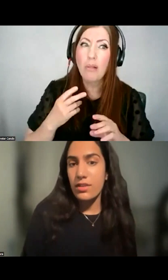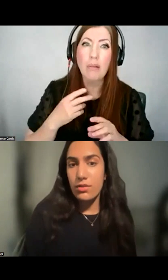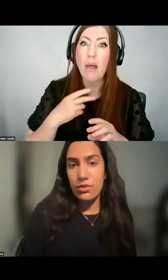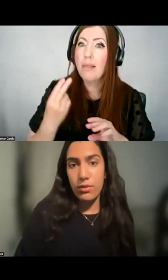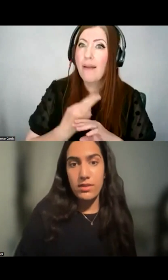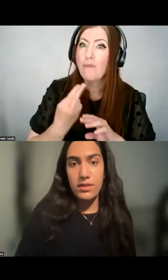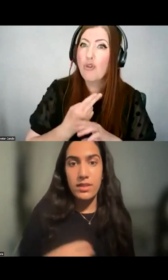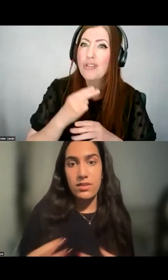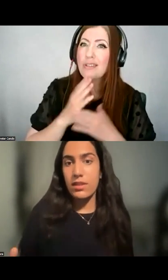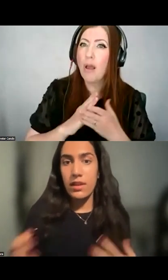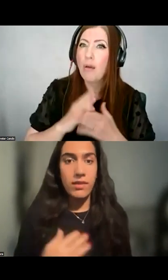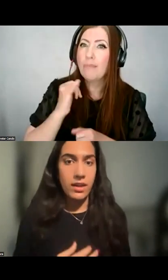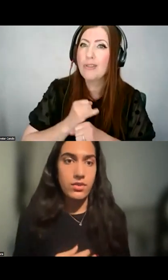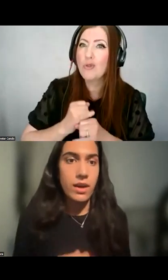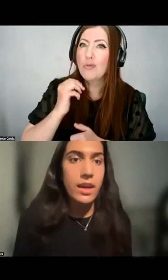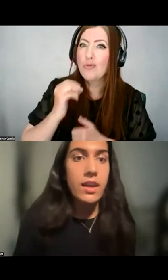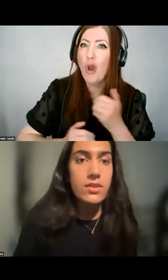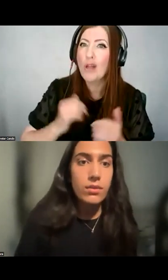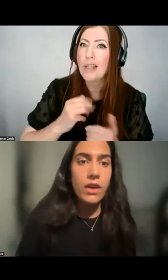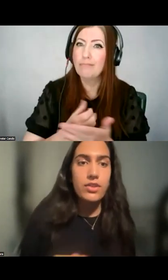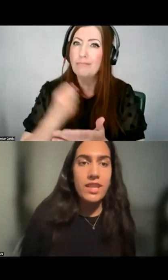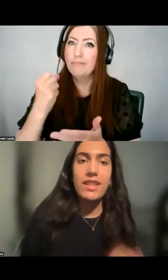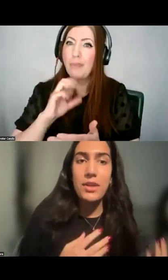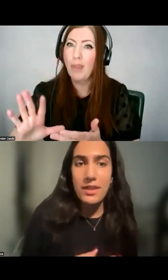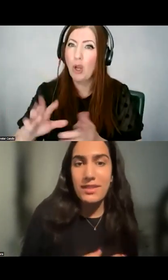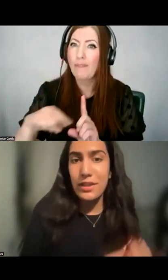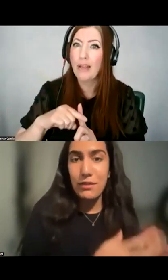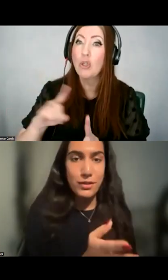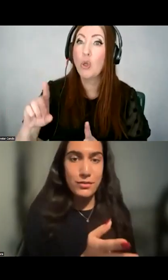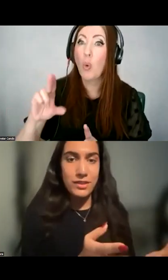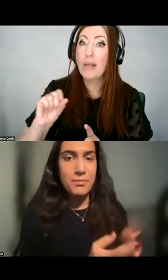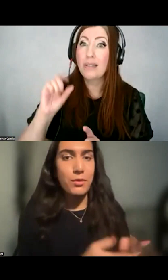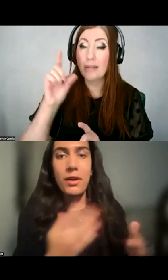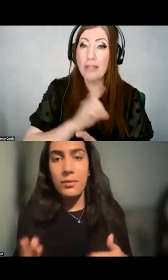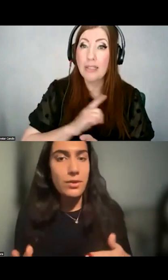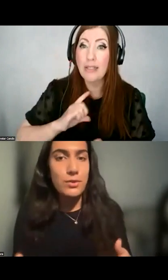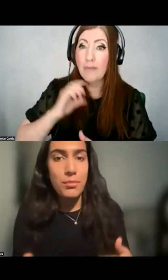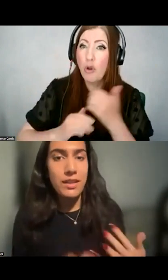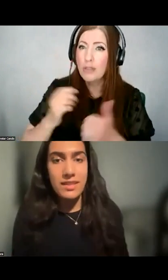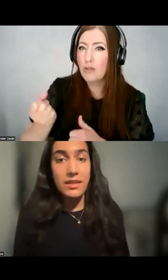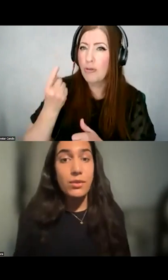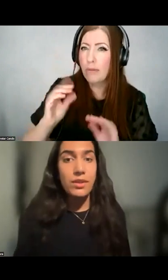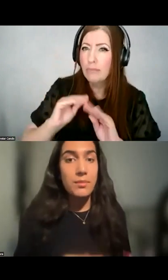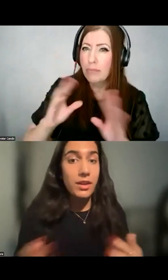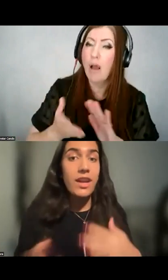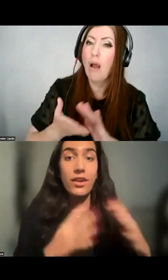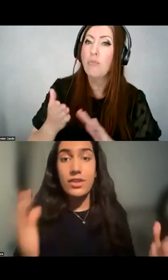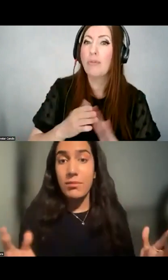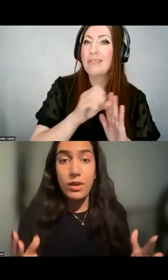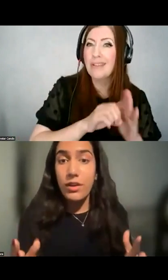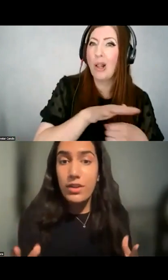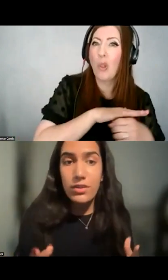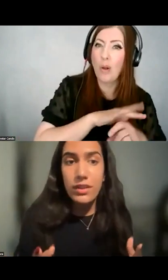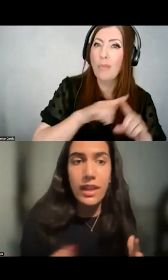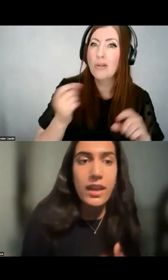certain institutional processes to their advantage, right? So understanding like the US legislative process, for example, or we also operate state and locally, but understanding